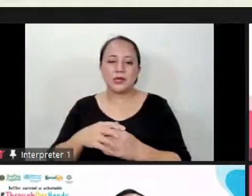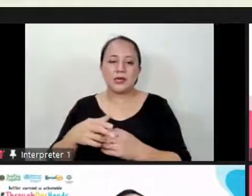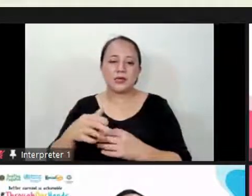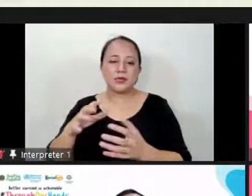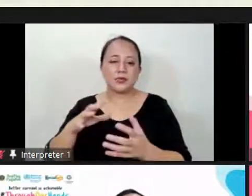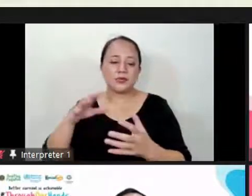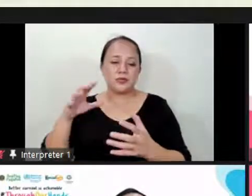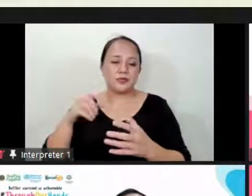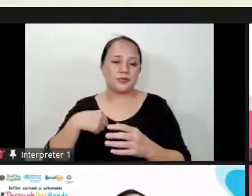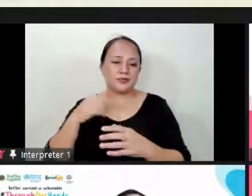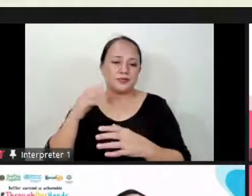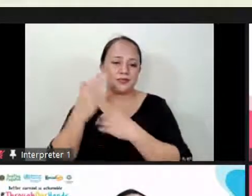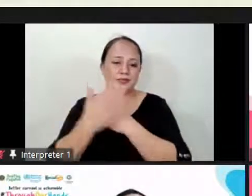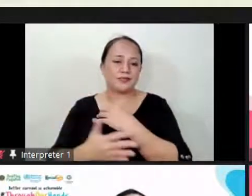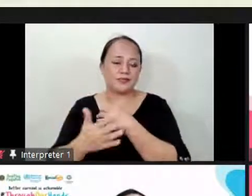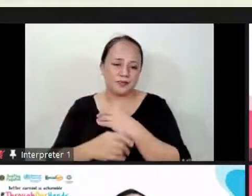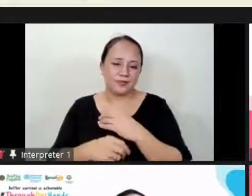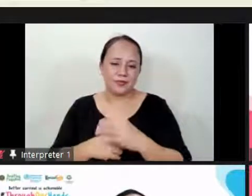countries.